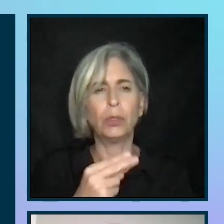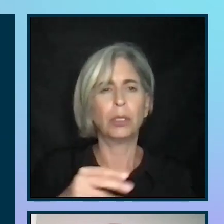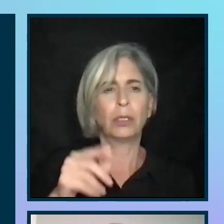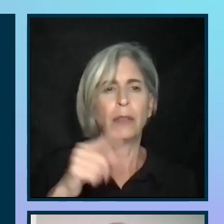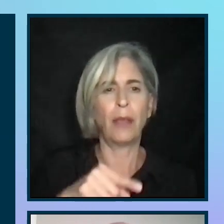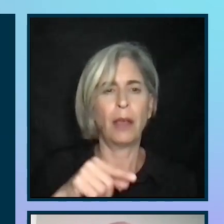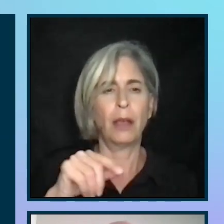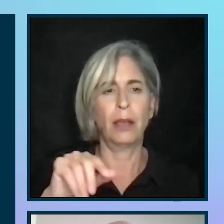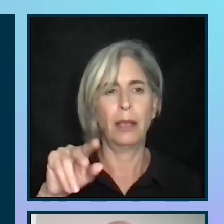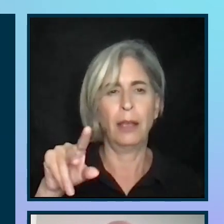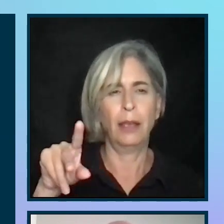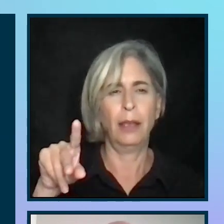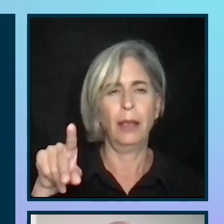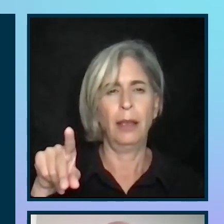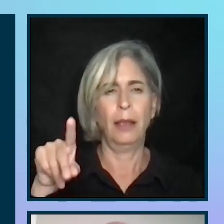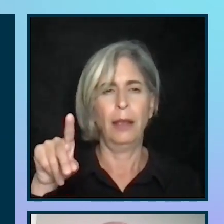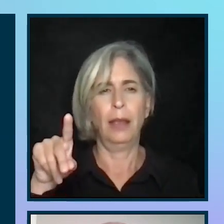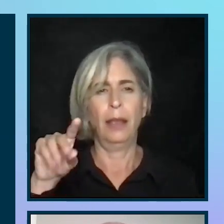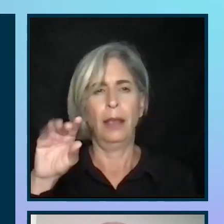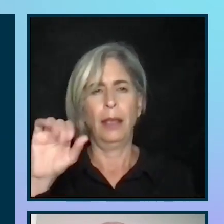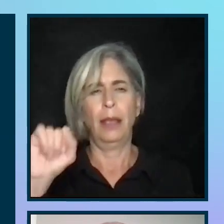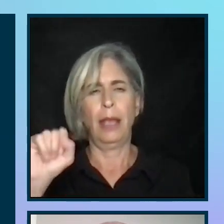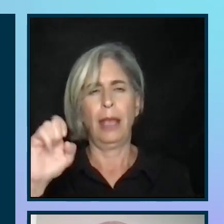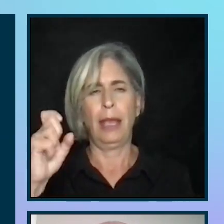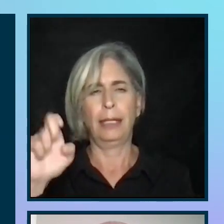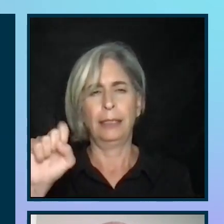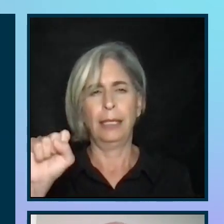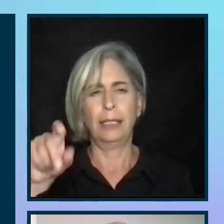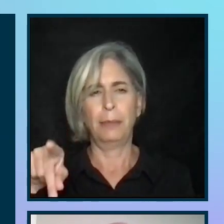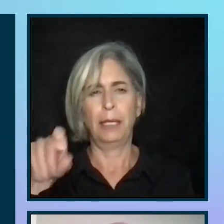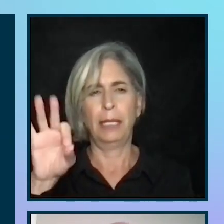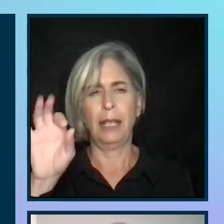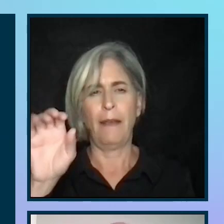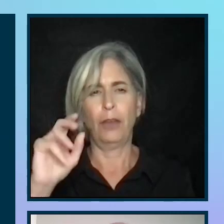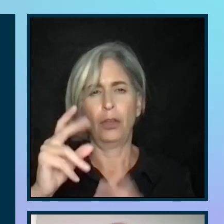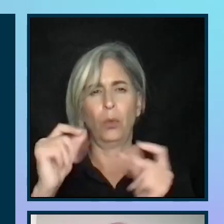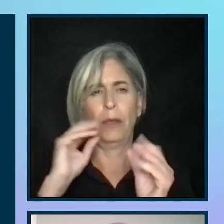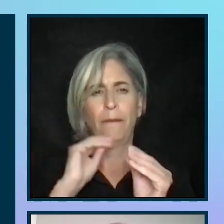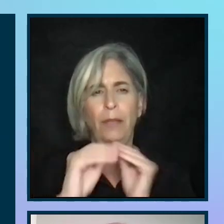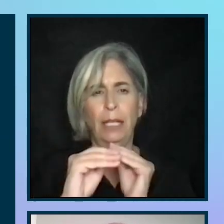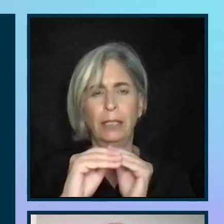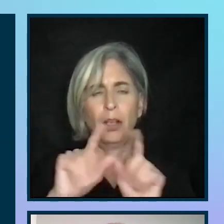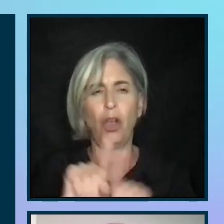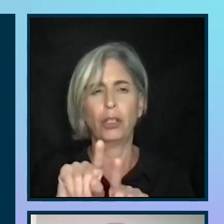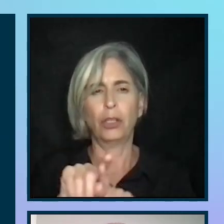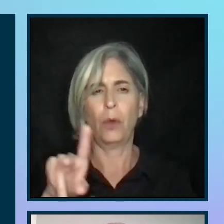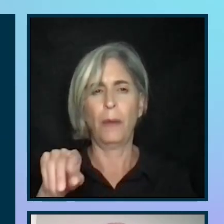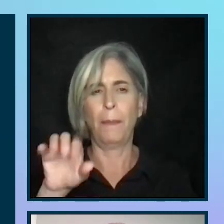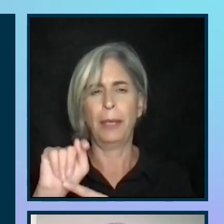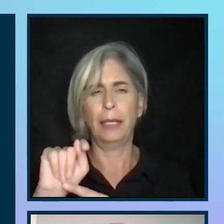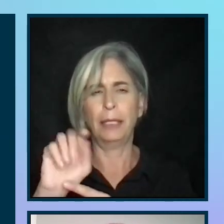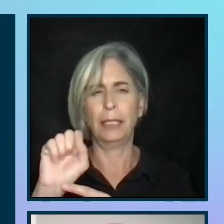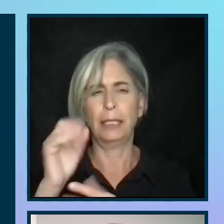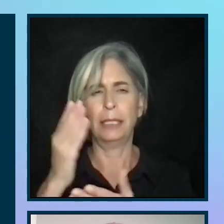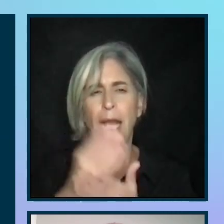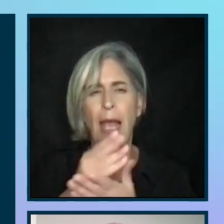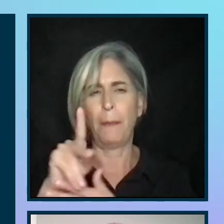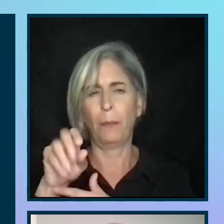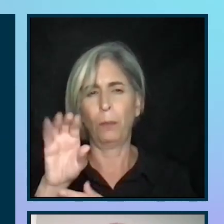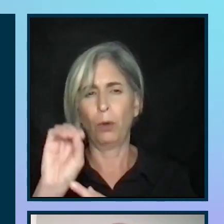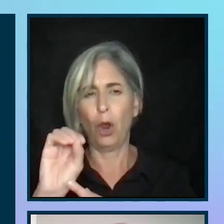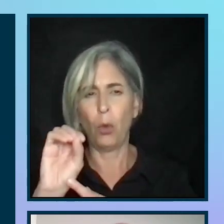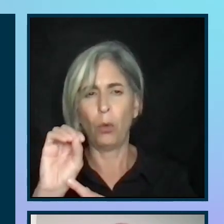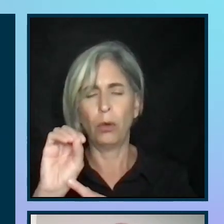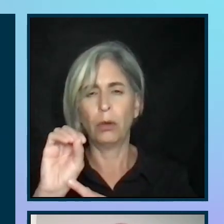Fix product. We use Pitstop Pro. These are the primary tools. We do have a variety of others that we have integrated